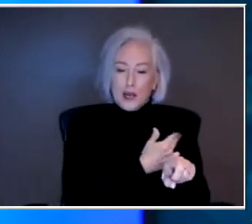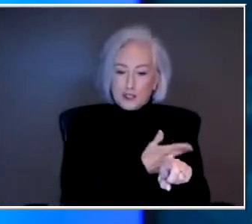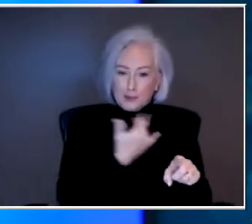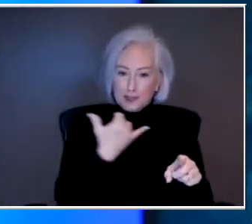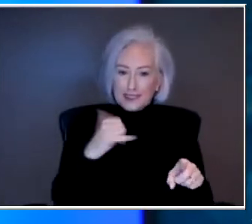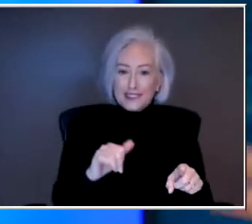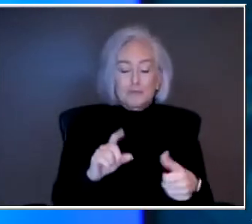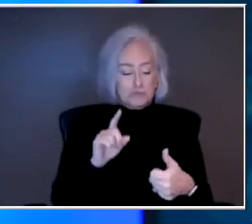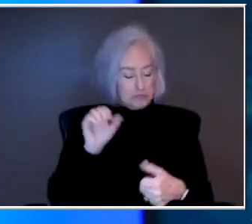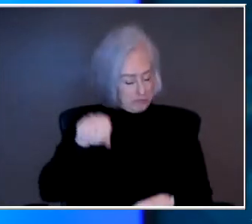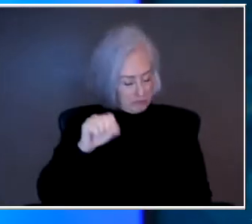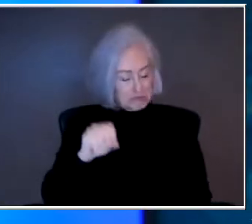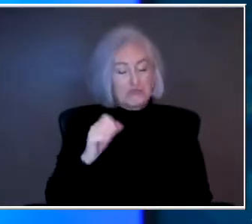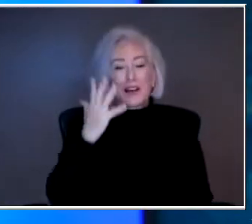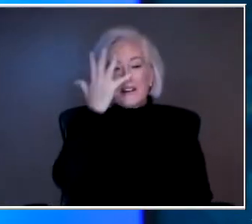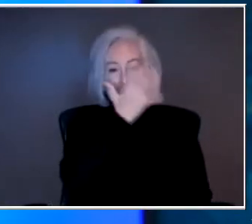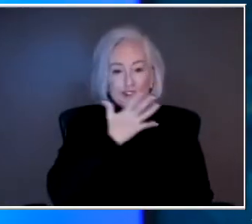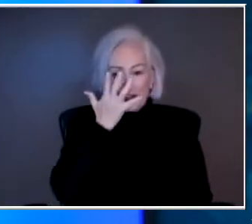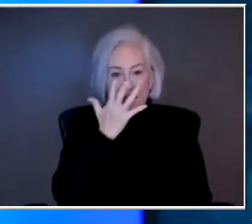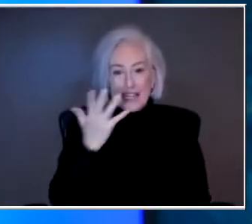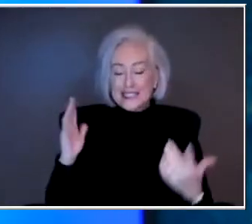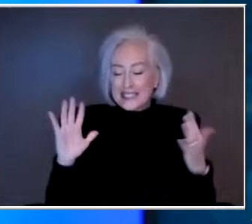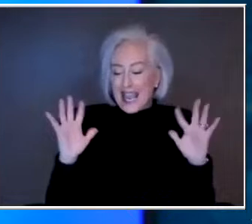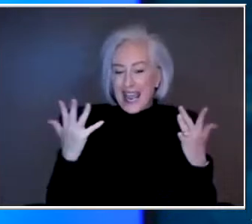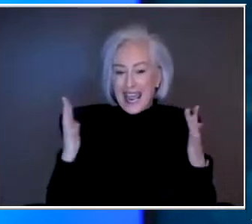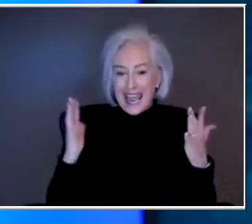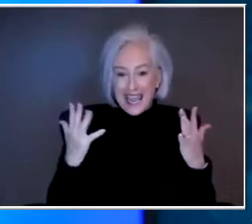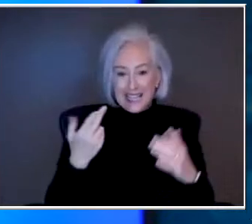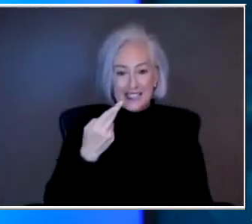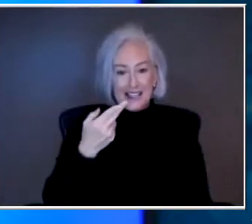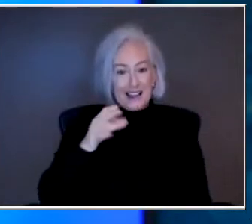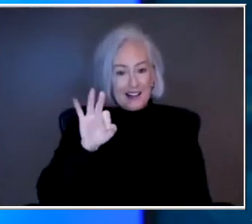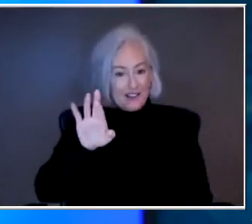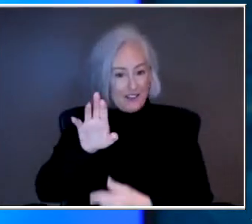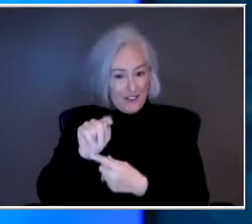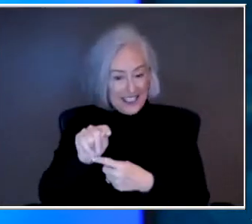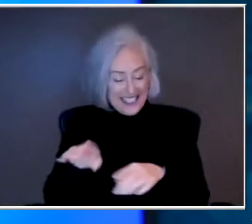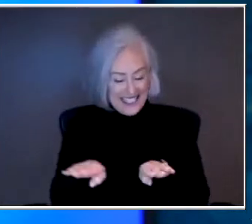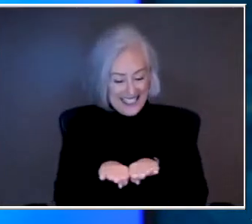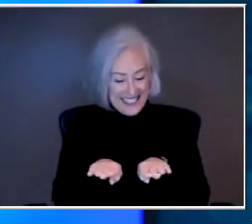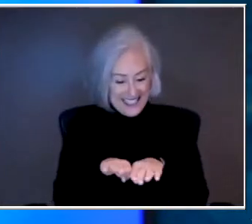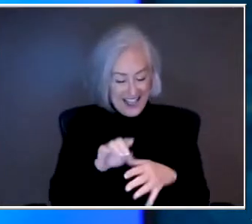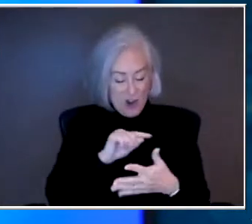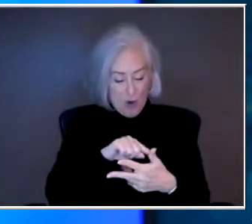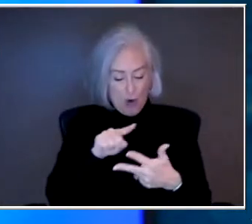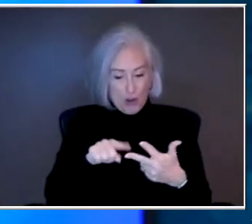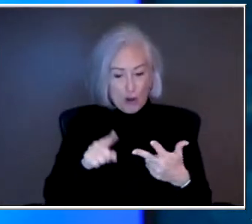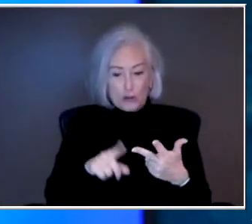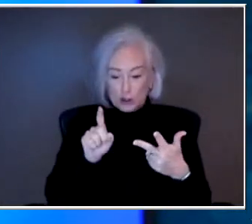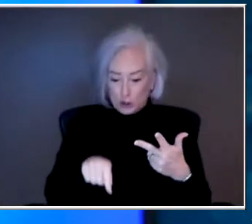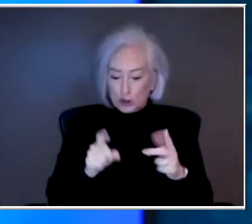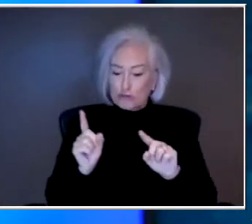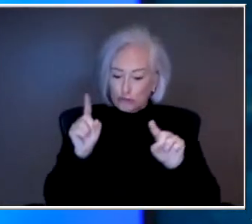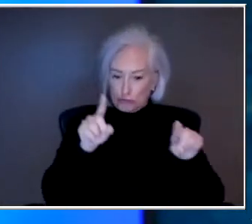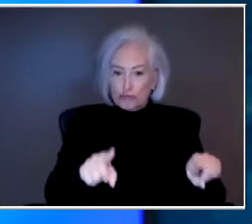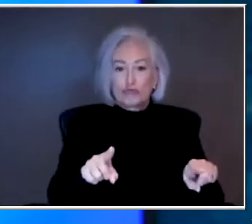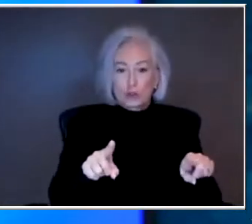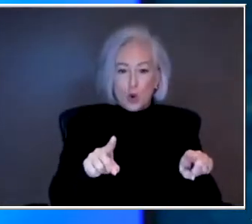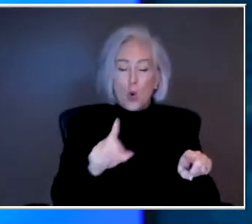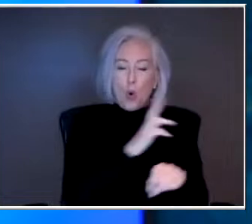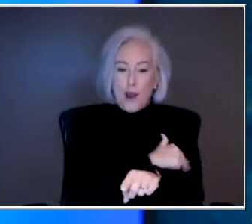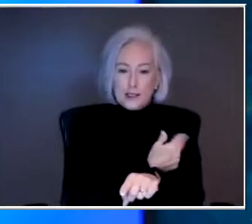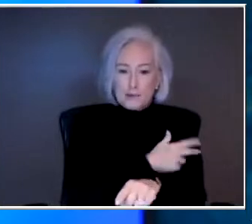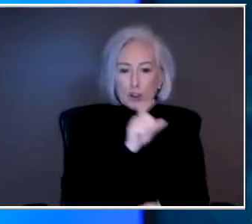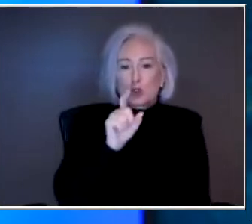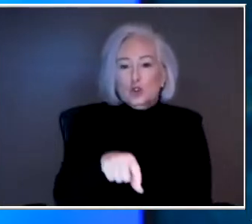kind of specialty areas where you have to move a lot, things like that. No matter what size, you should probably get it taken. And besides just the size, even